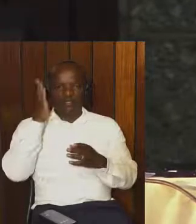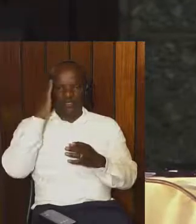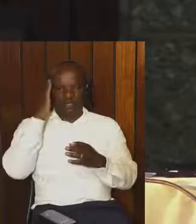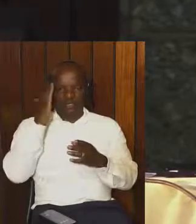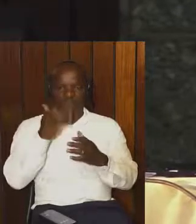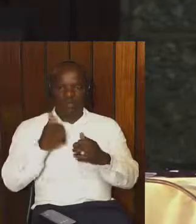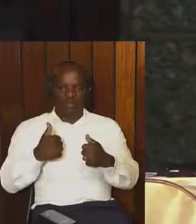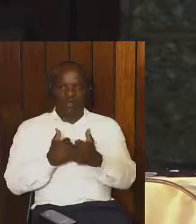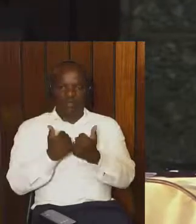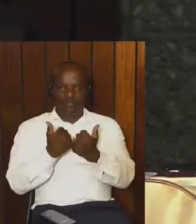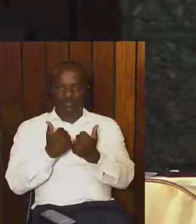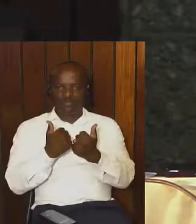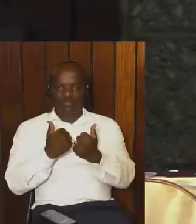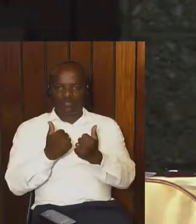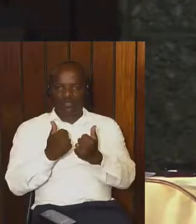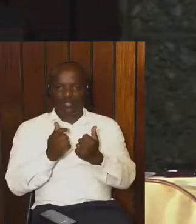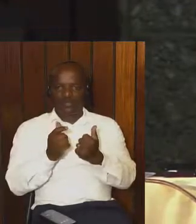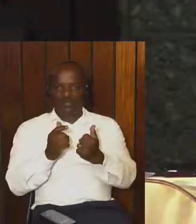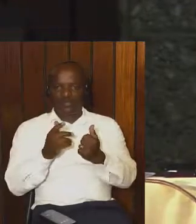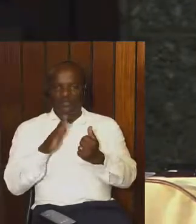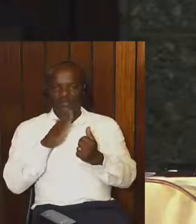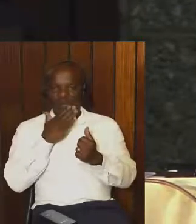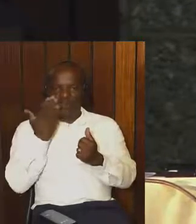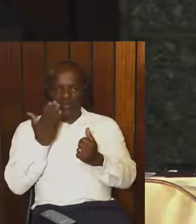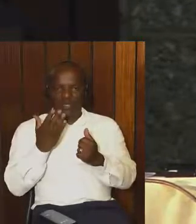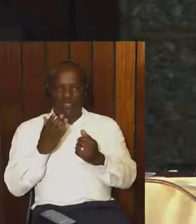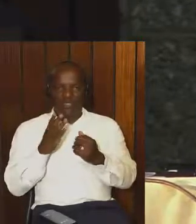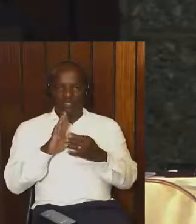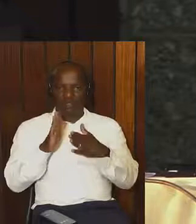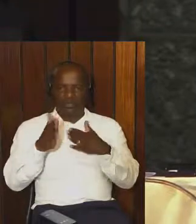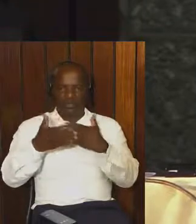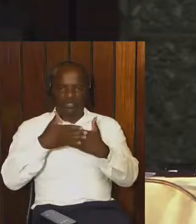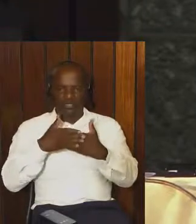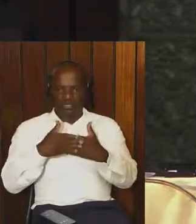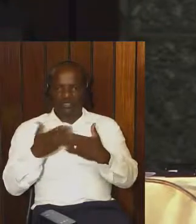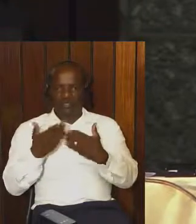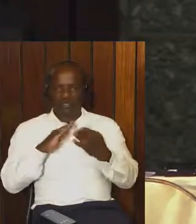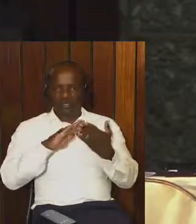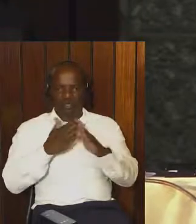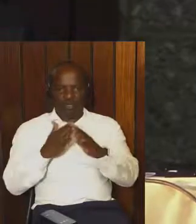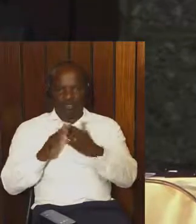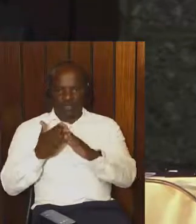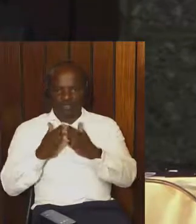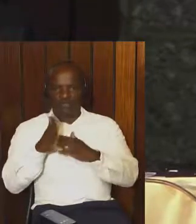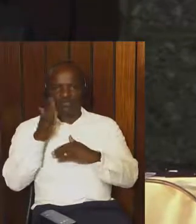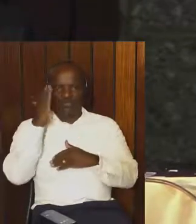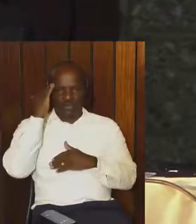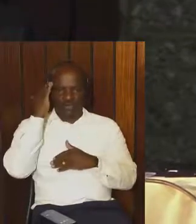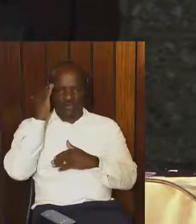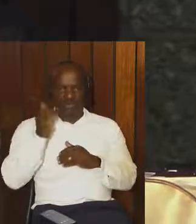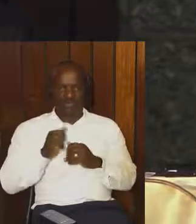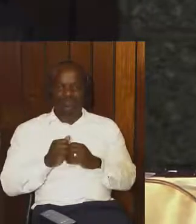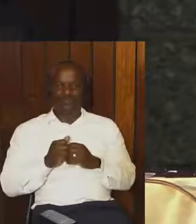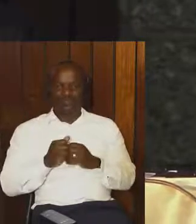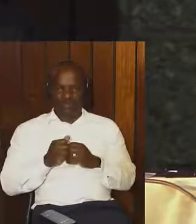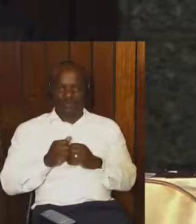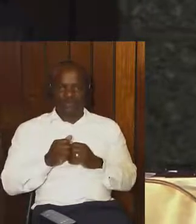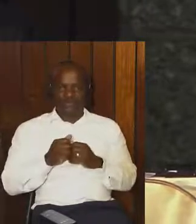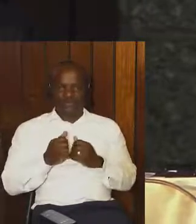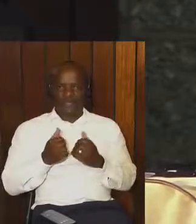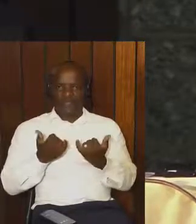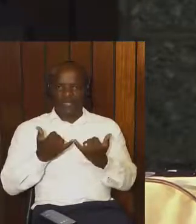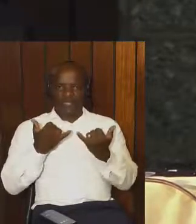the non-conclusion and the non-completion of the roads have on the community. We do know that, and we're making